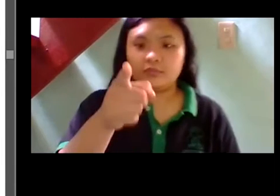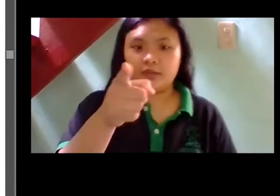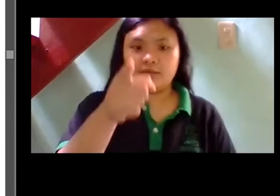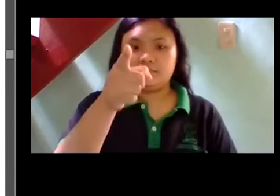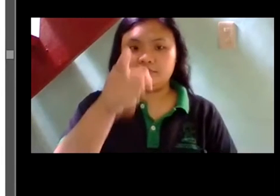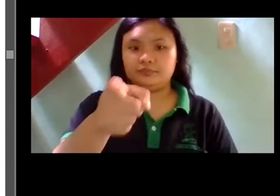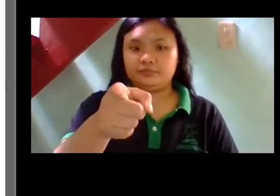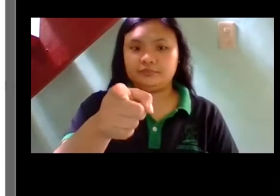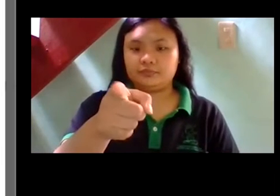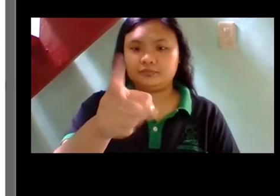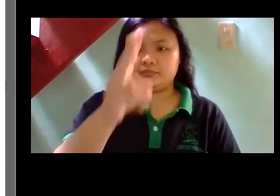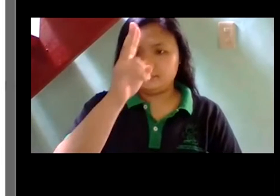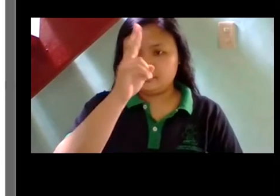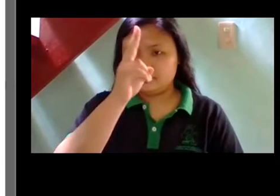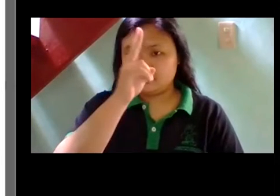Okay.